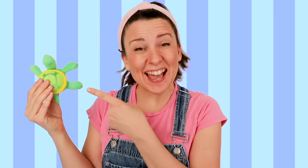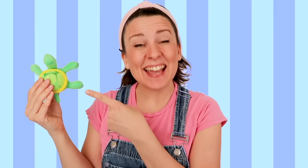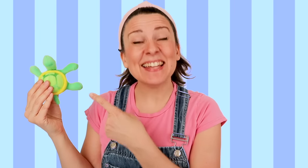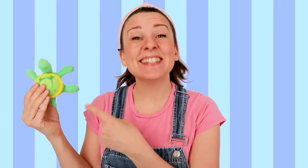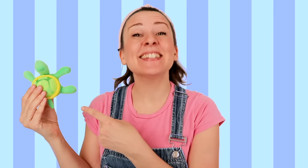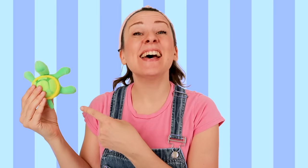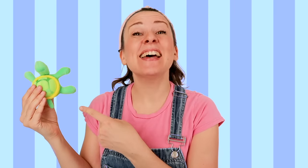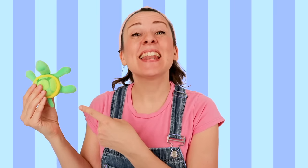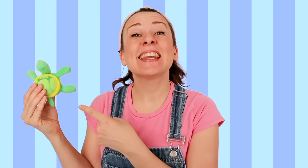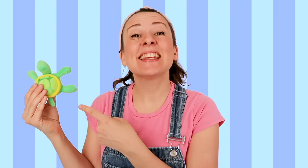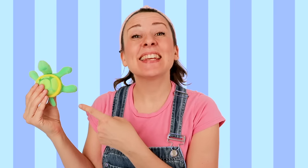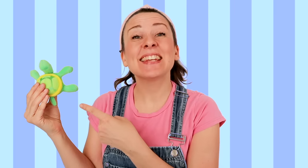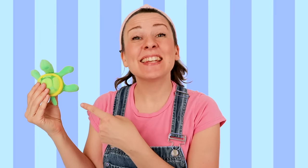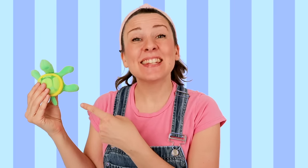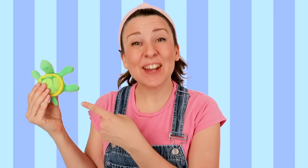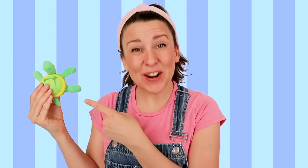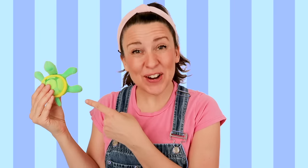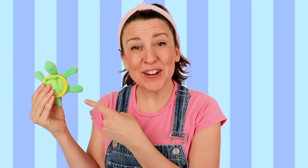Yeah, it's a